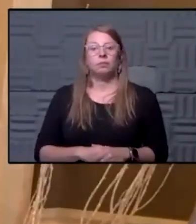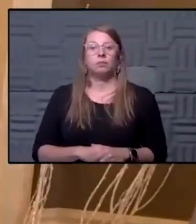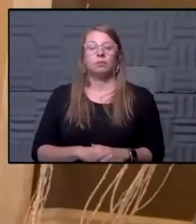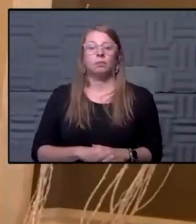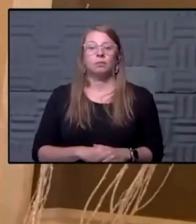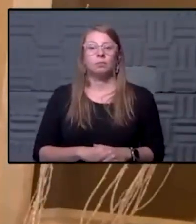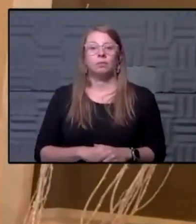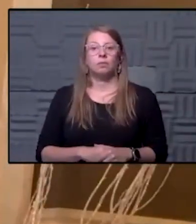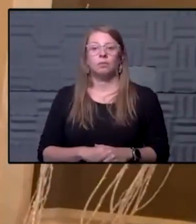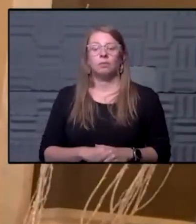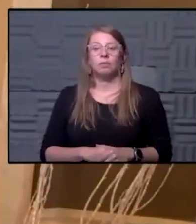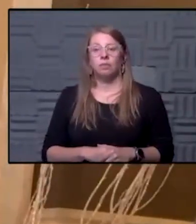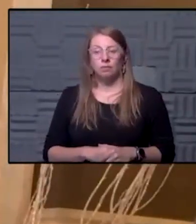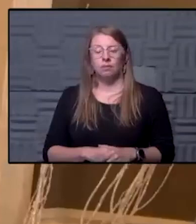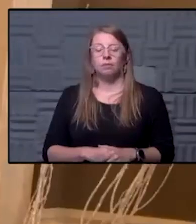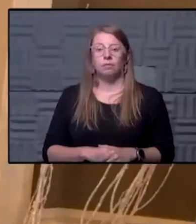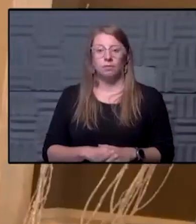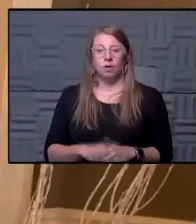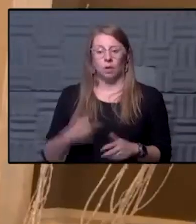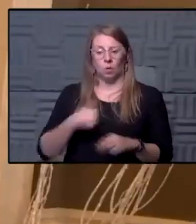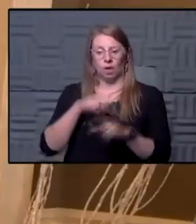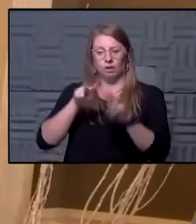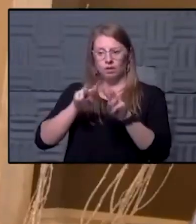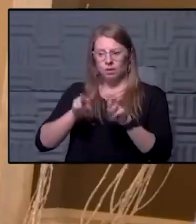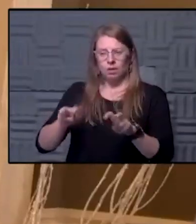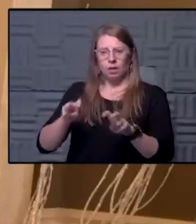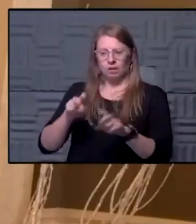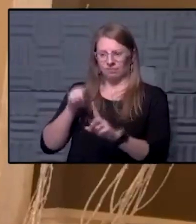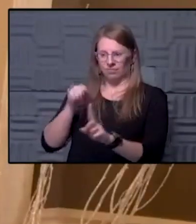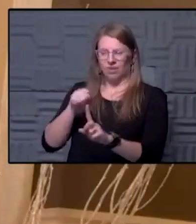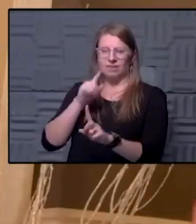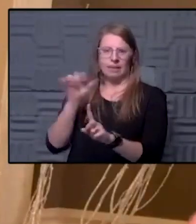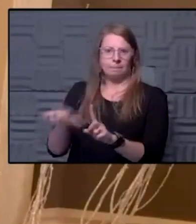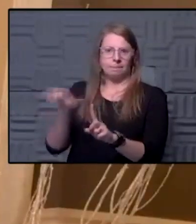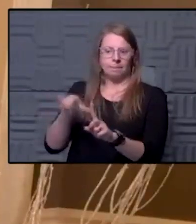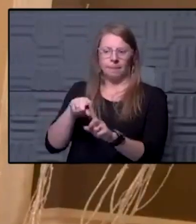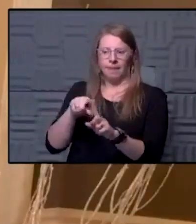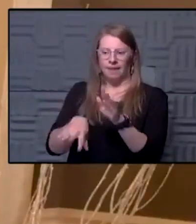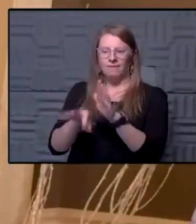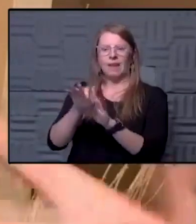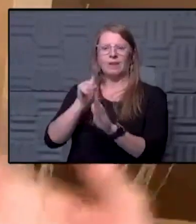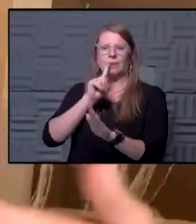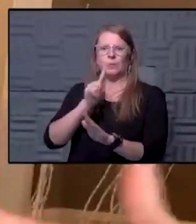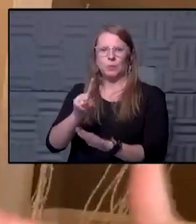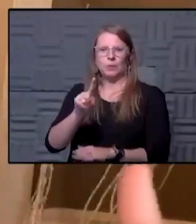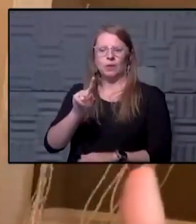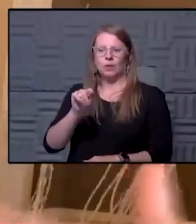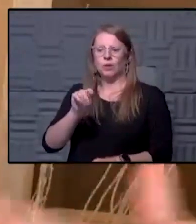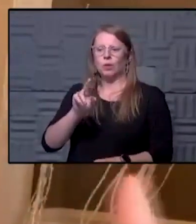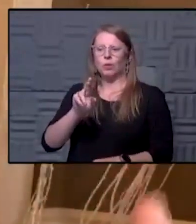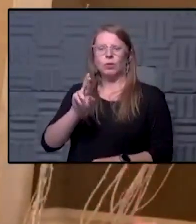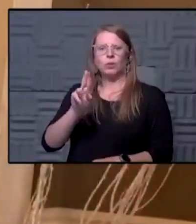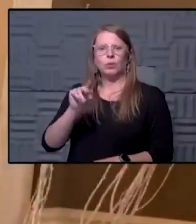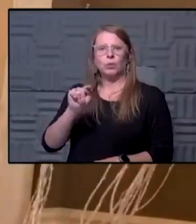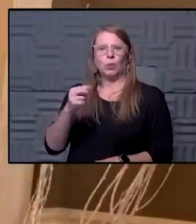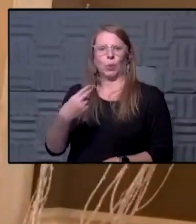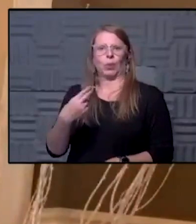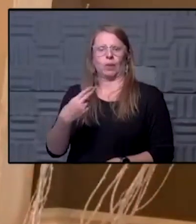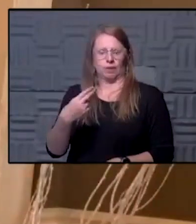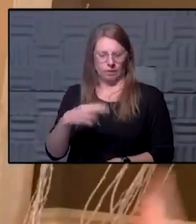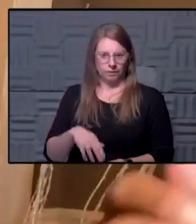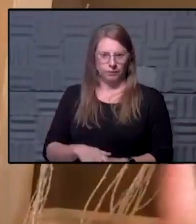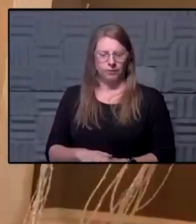the issue that we look at always is finding truth. And there's so much out there